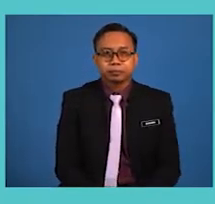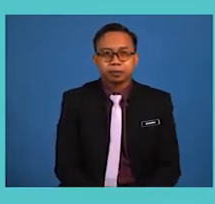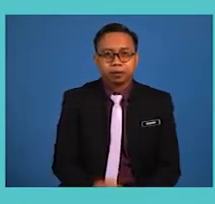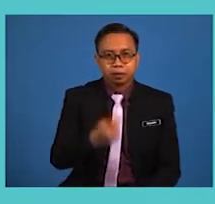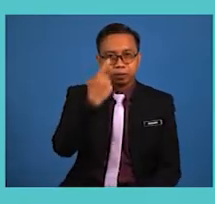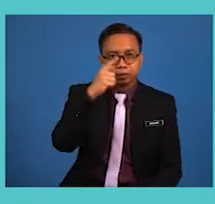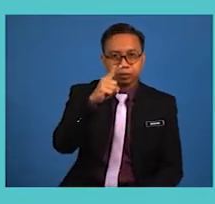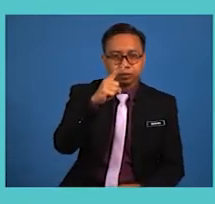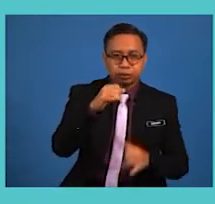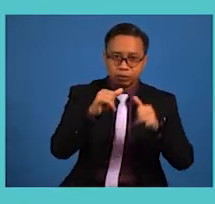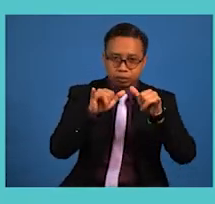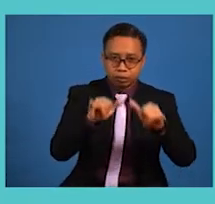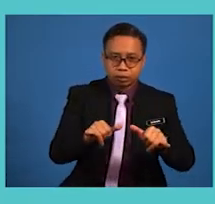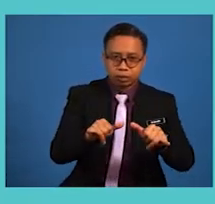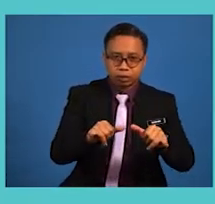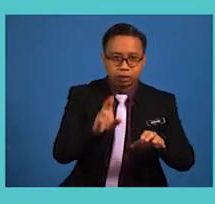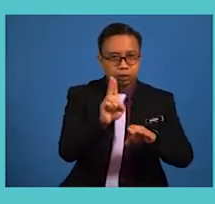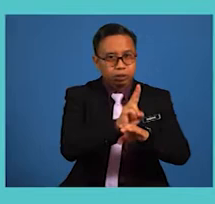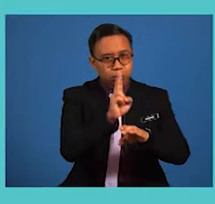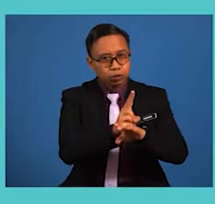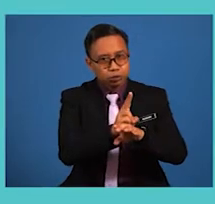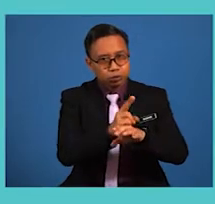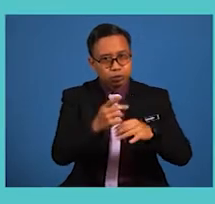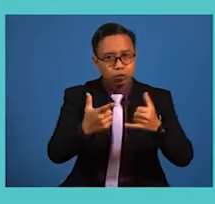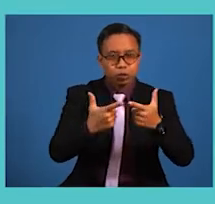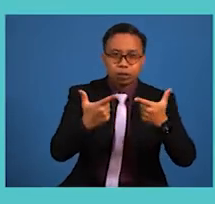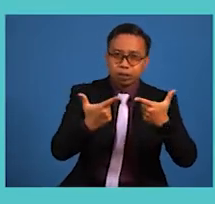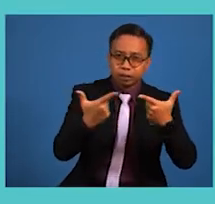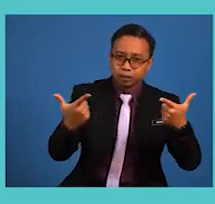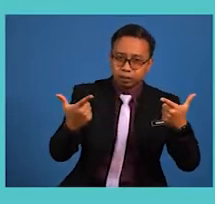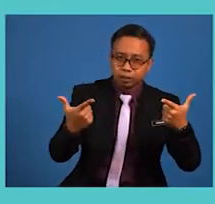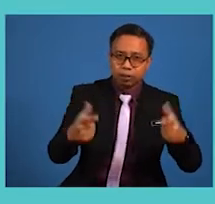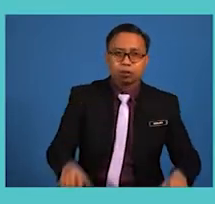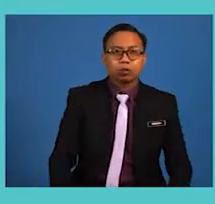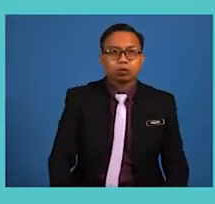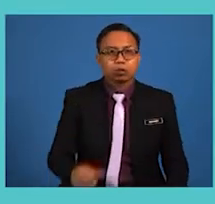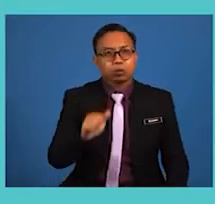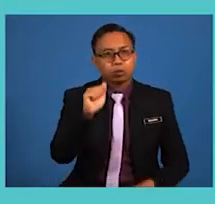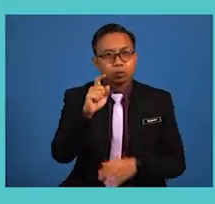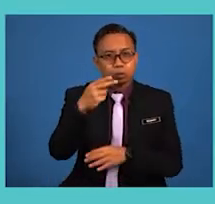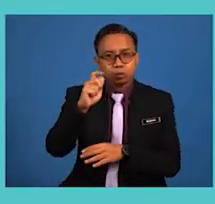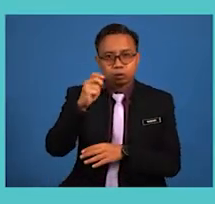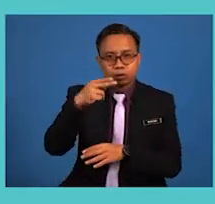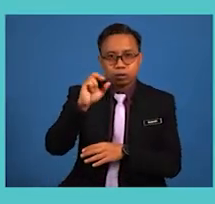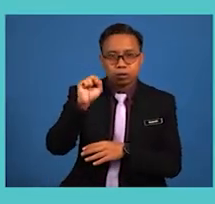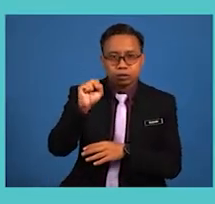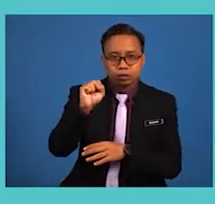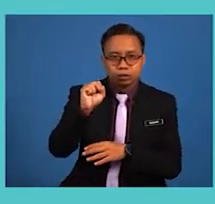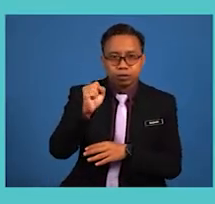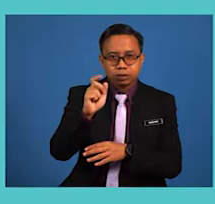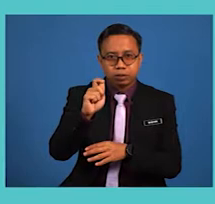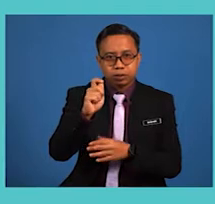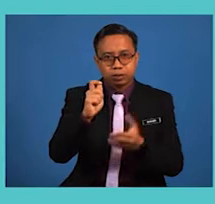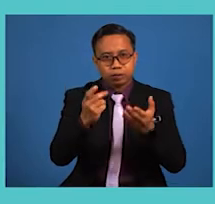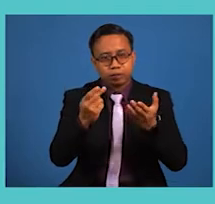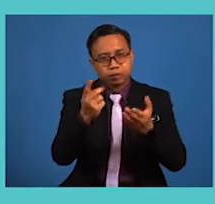For the linkers for synthesis, you may use other linkers such as although, thus, therefore, or